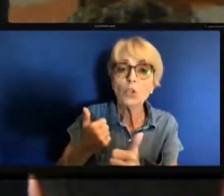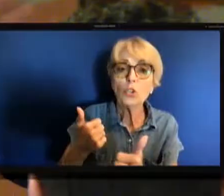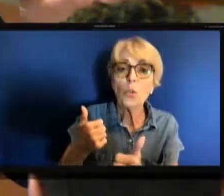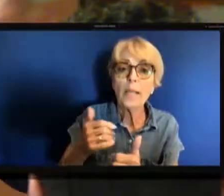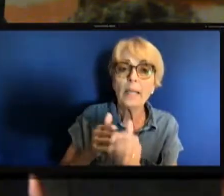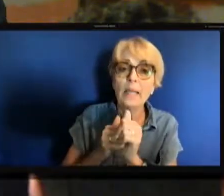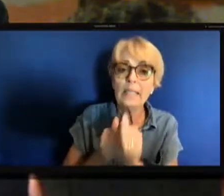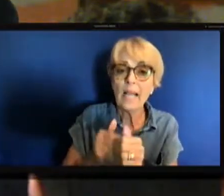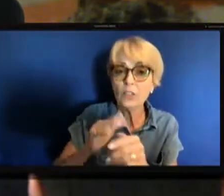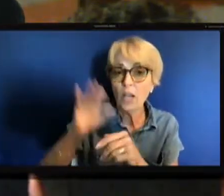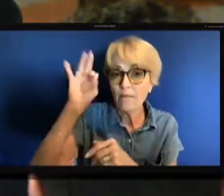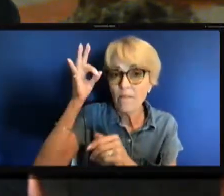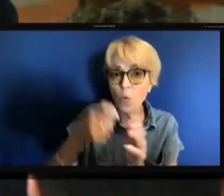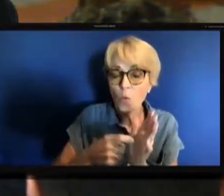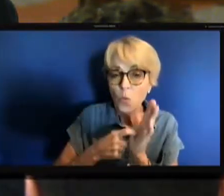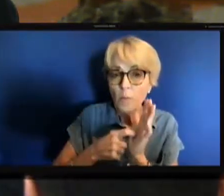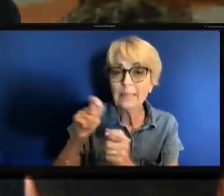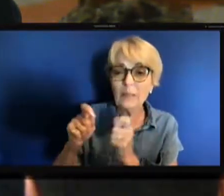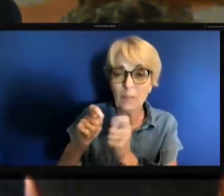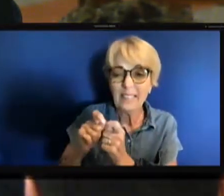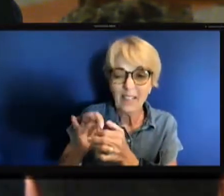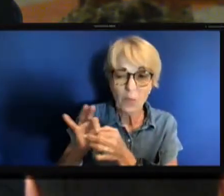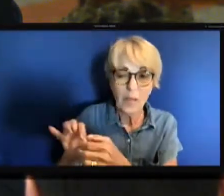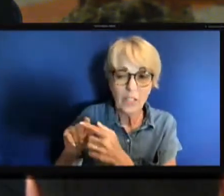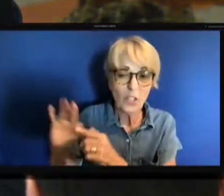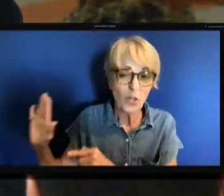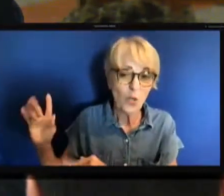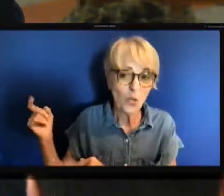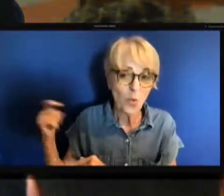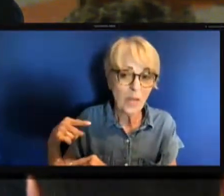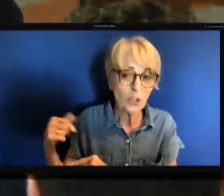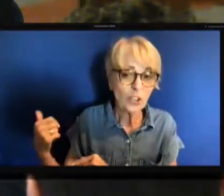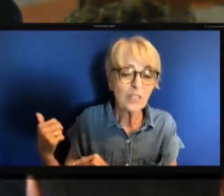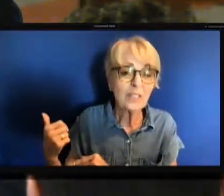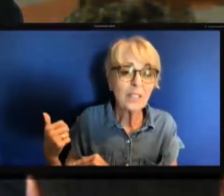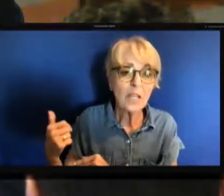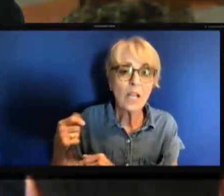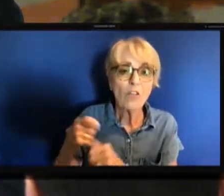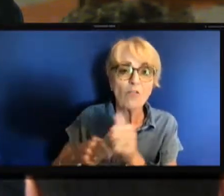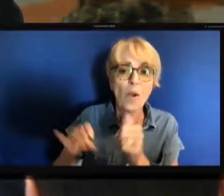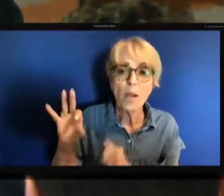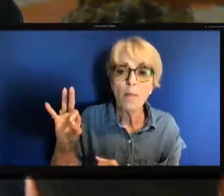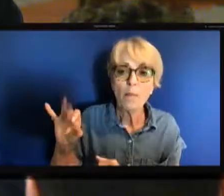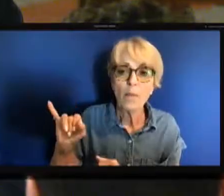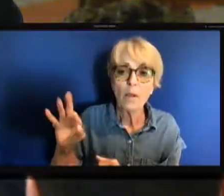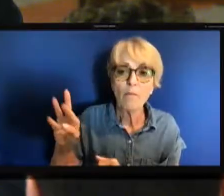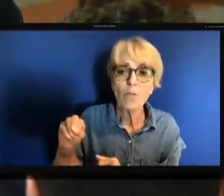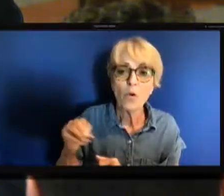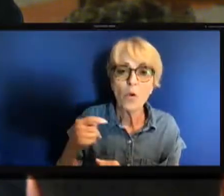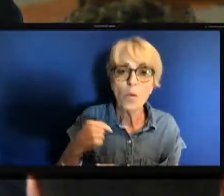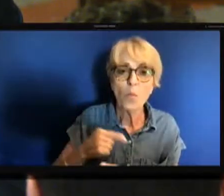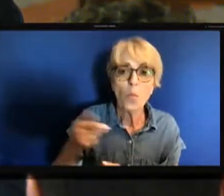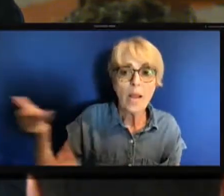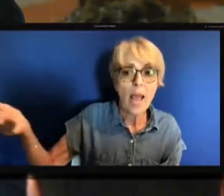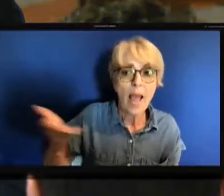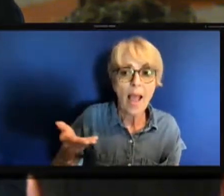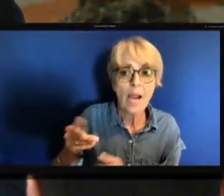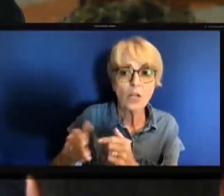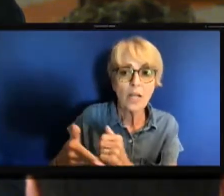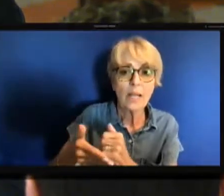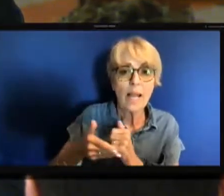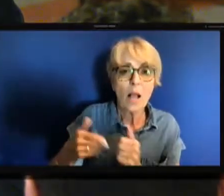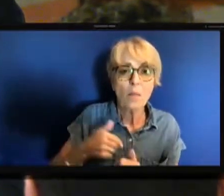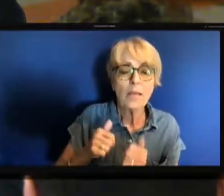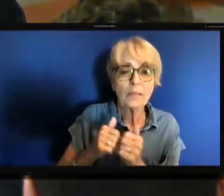requirements, specifically to her question, from the firm that we hired to help us with ARPA compliance,